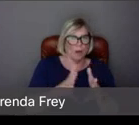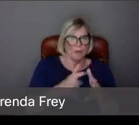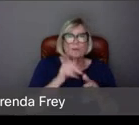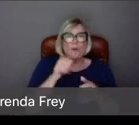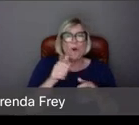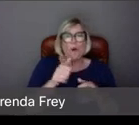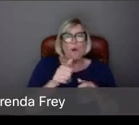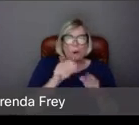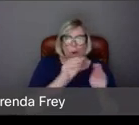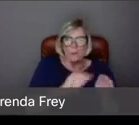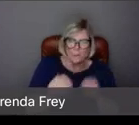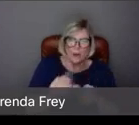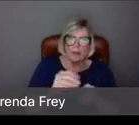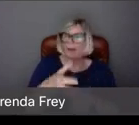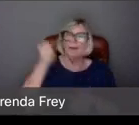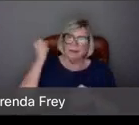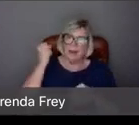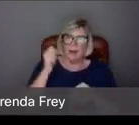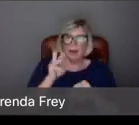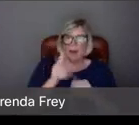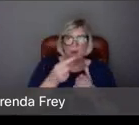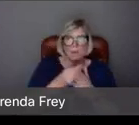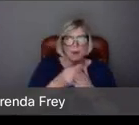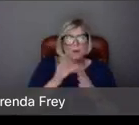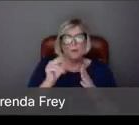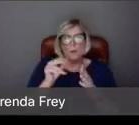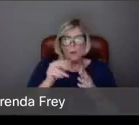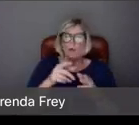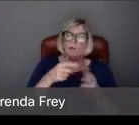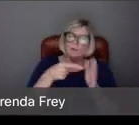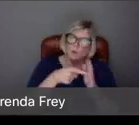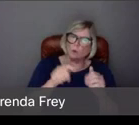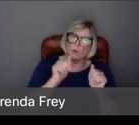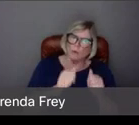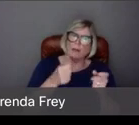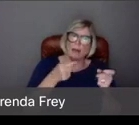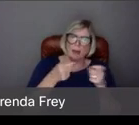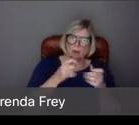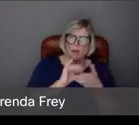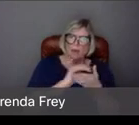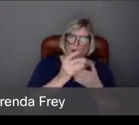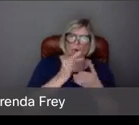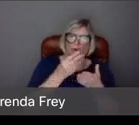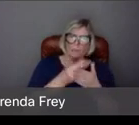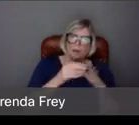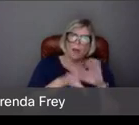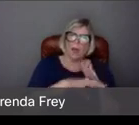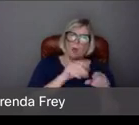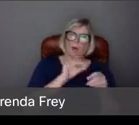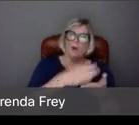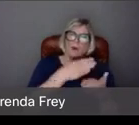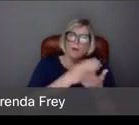But, but show that you can handle that amount of money going out of your monthly budget, and you can still make ends meet and